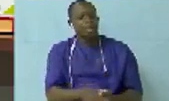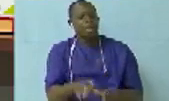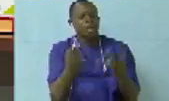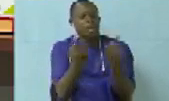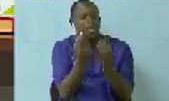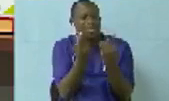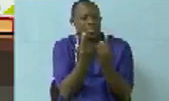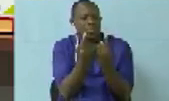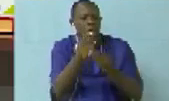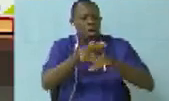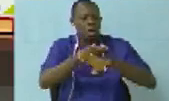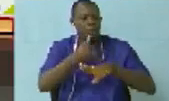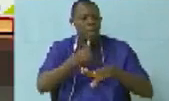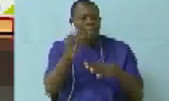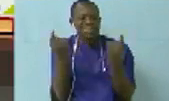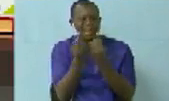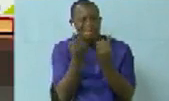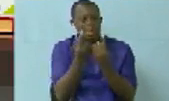belongings on me,